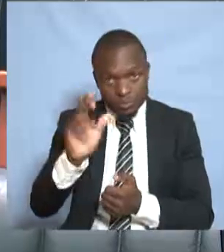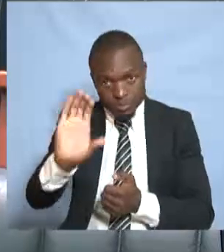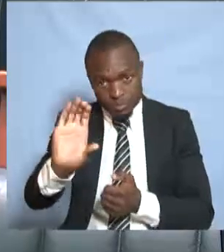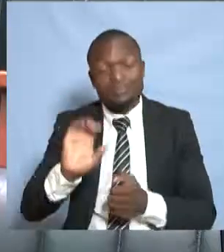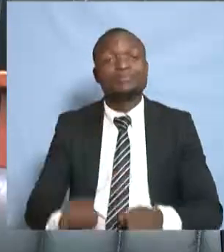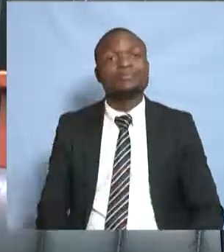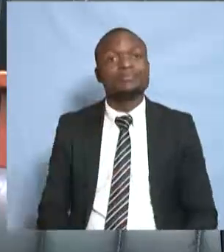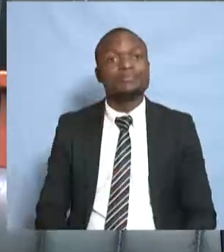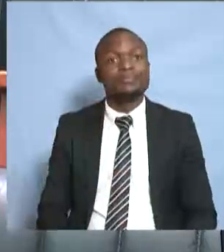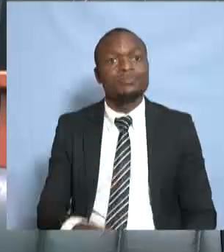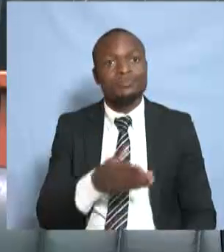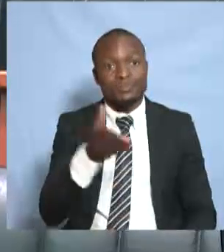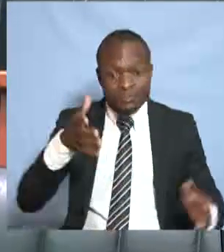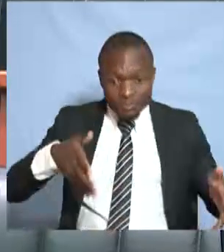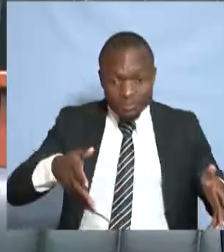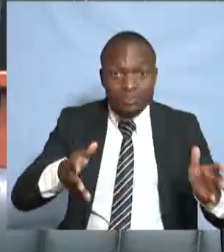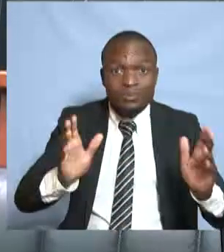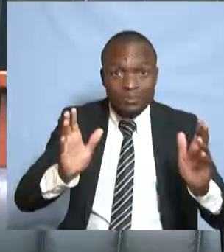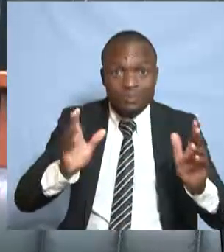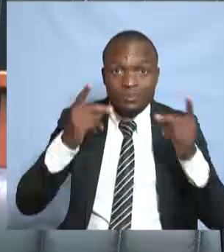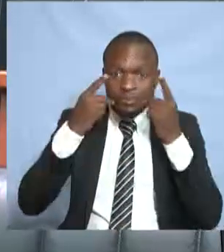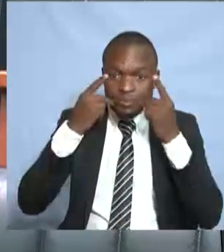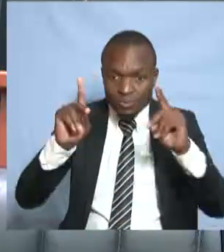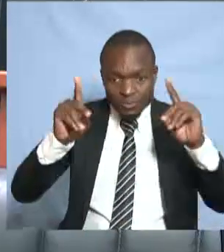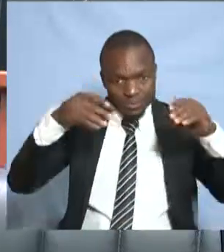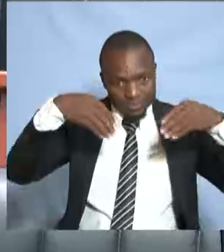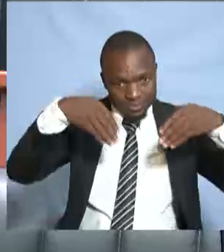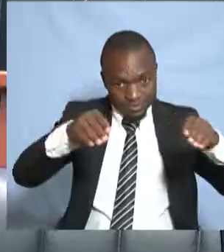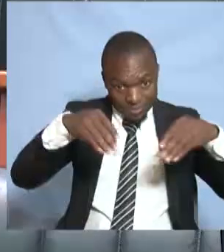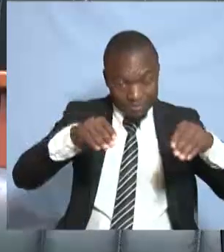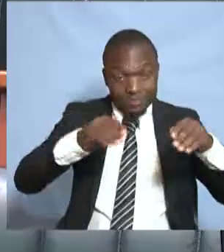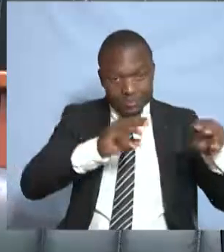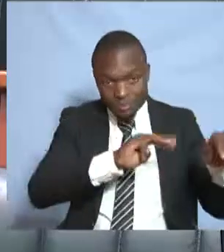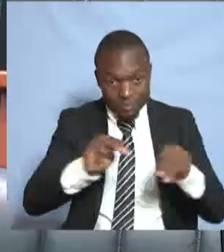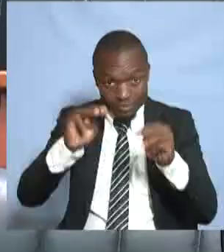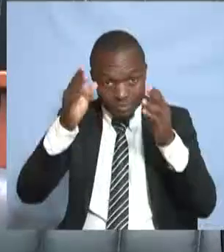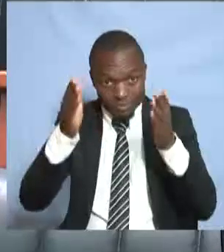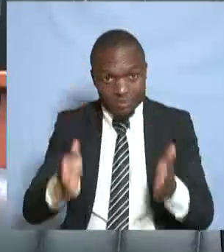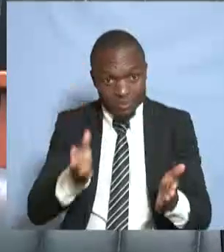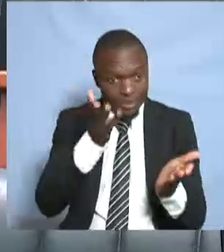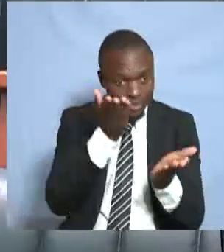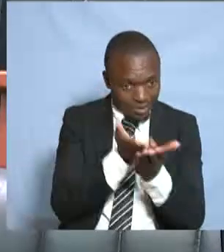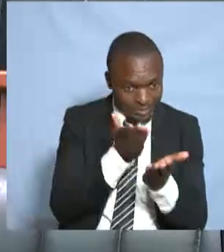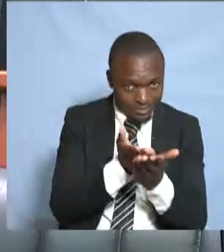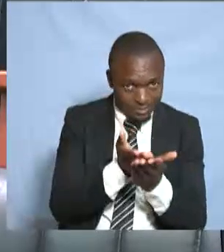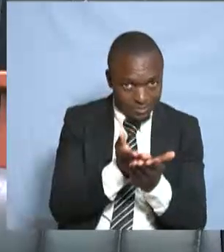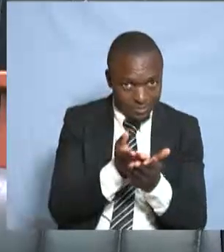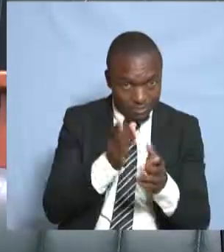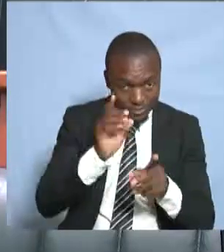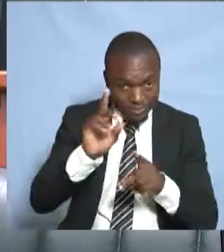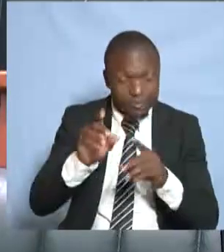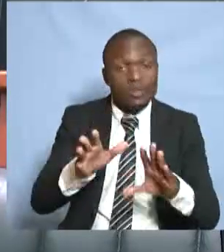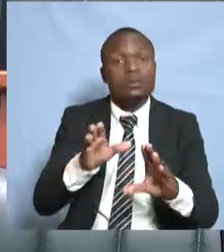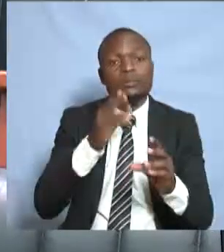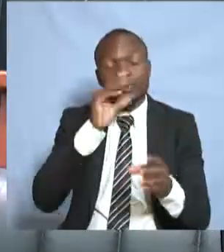46(2)(c), which simply allows for public auction. And the mover of the motion, speaking on behalf of the many